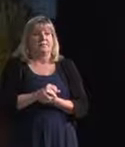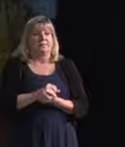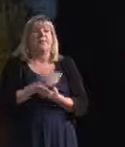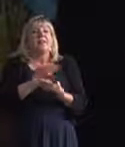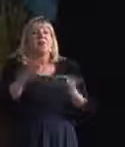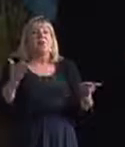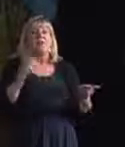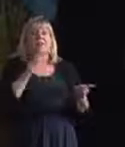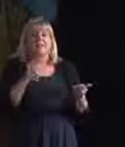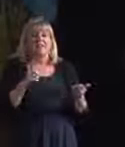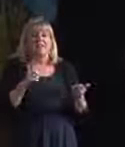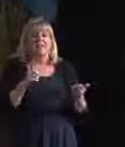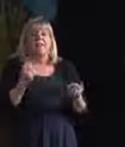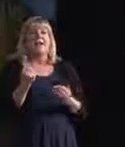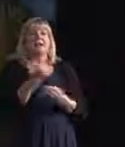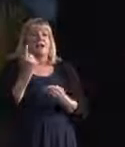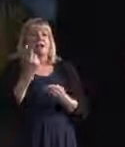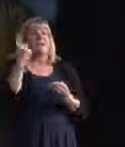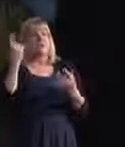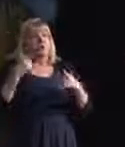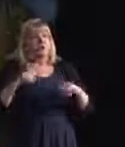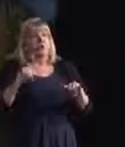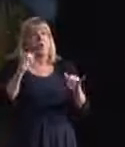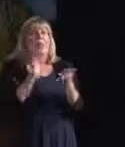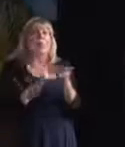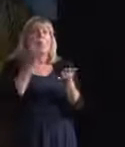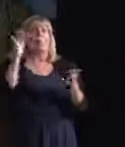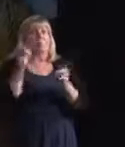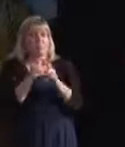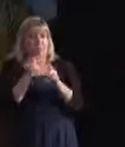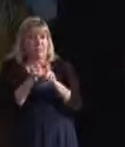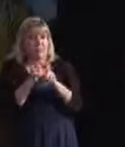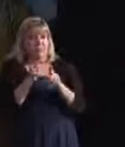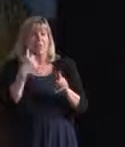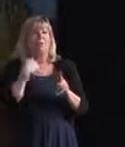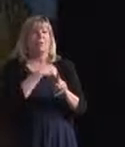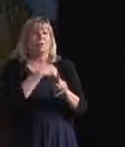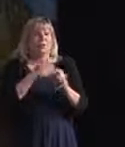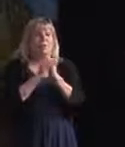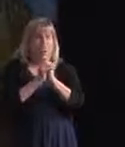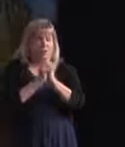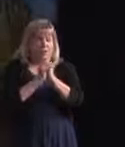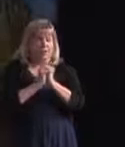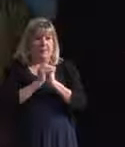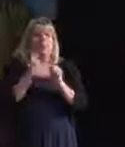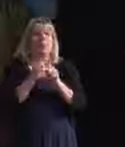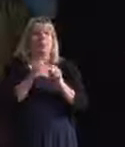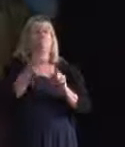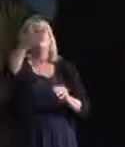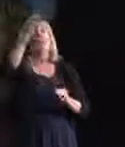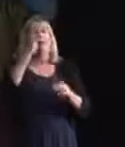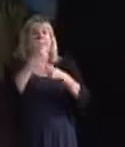There is a single, eternal, and glorious word whom we worship here today. The word of